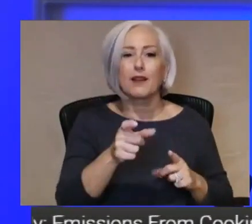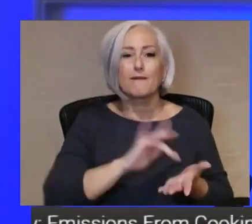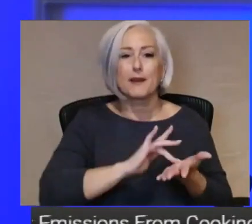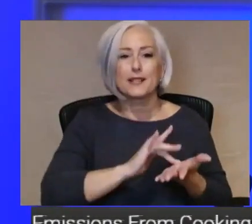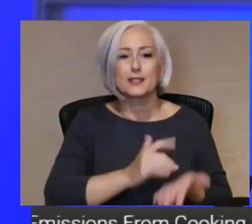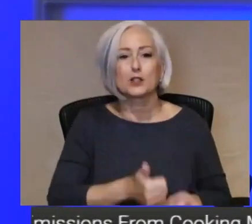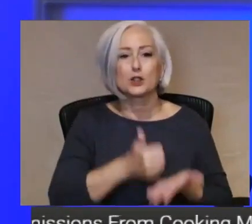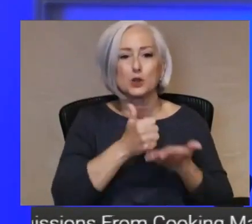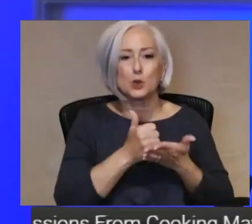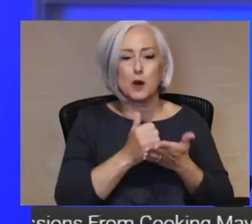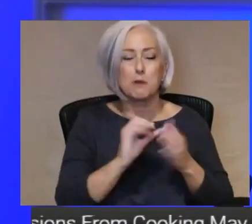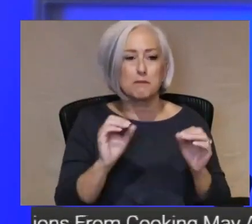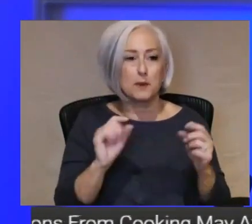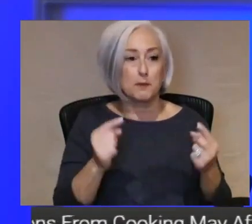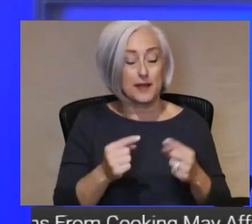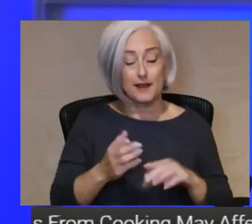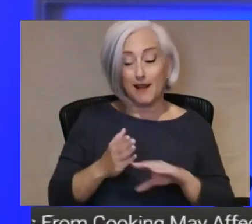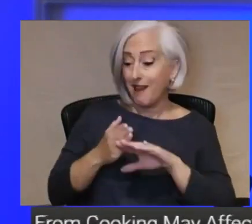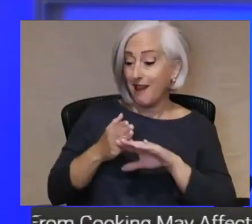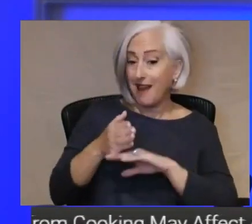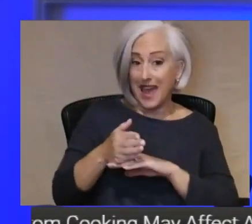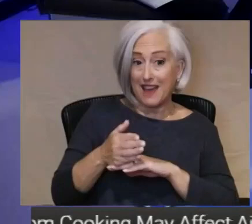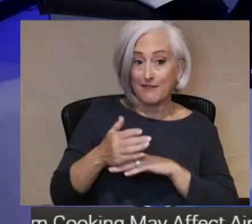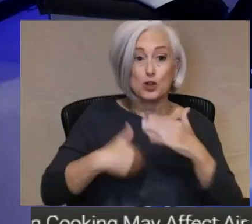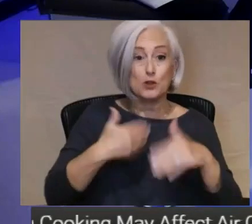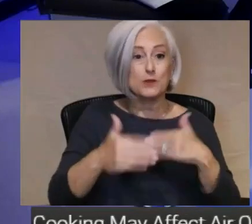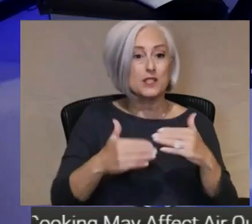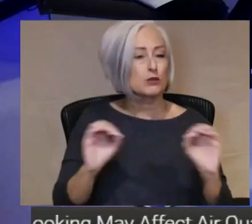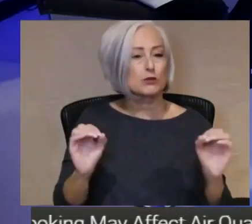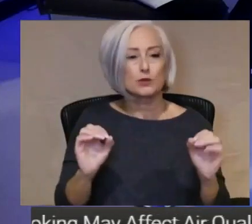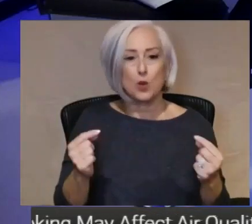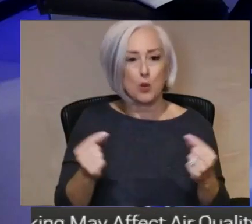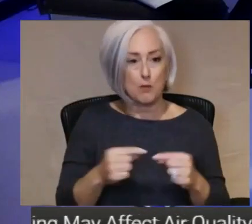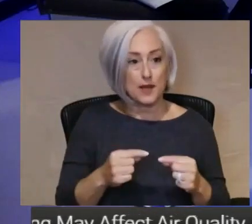don't experience significant pain. Is it as bad as going to the dentist?